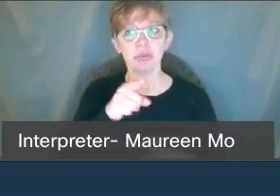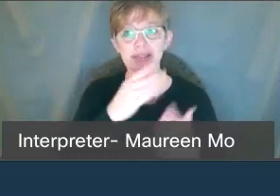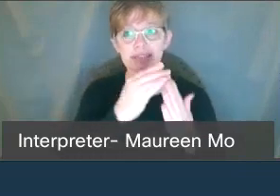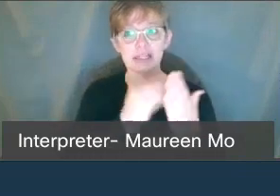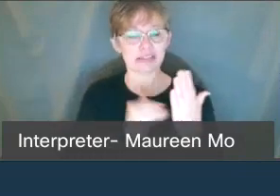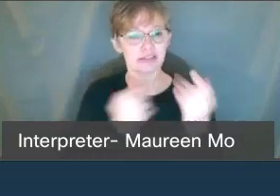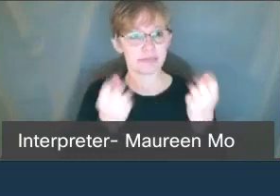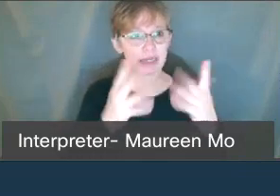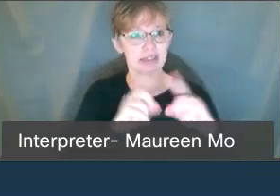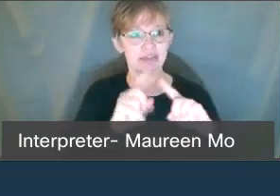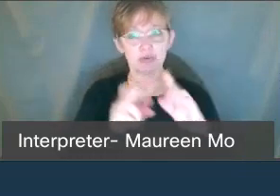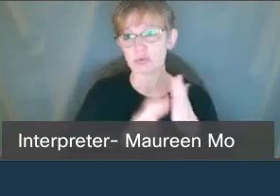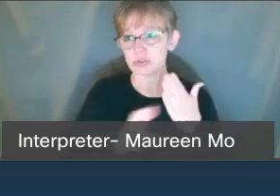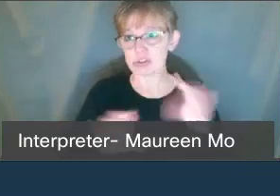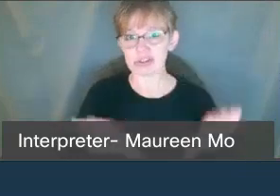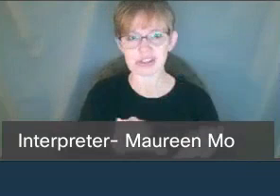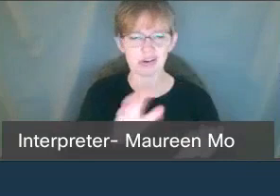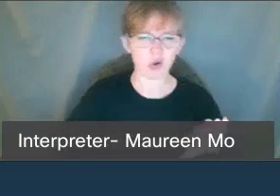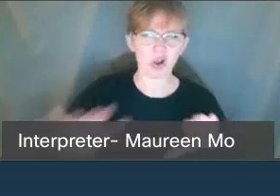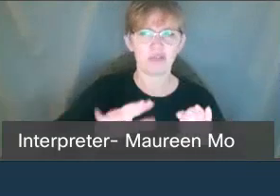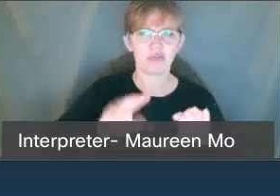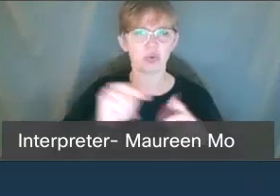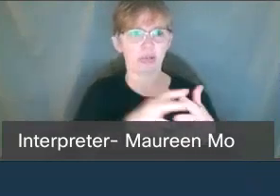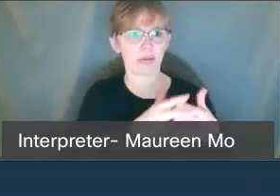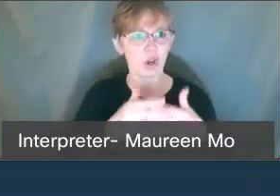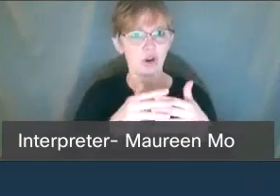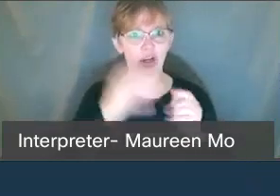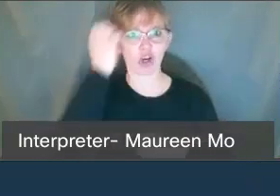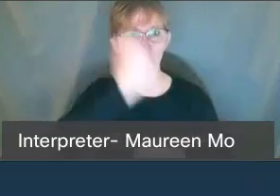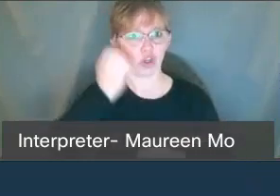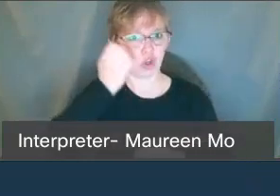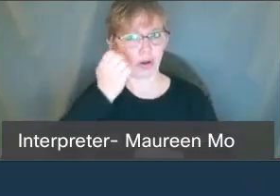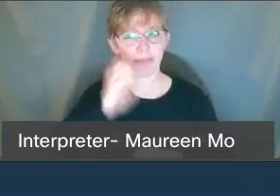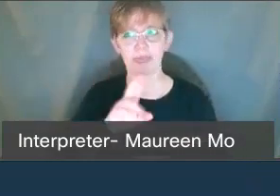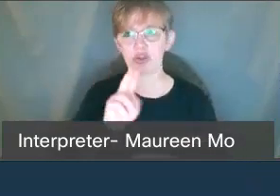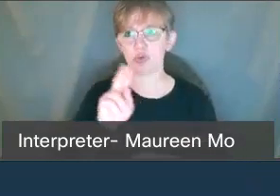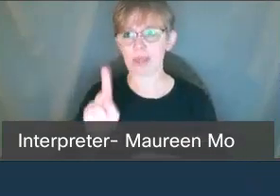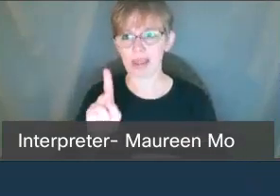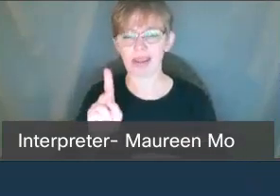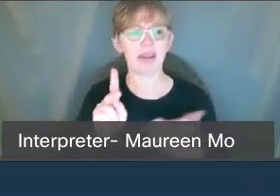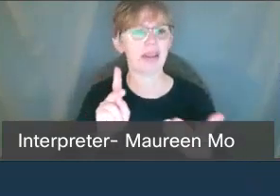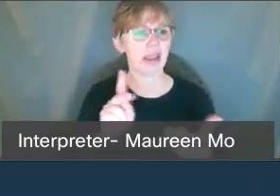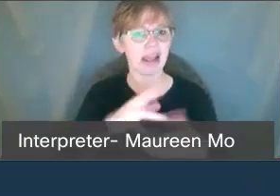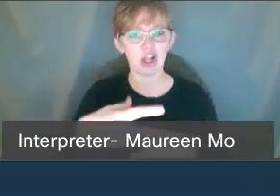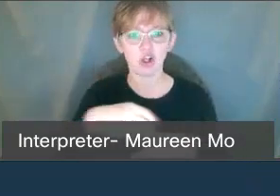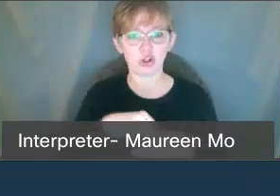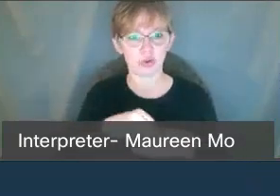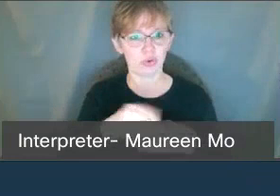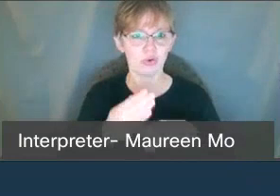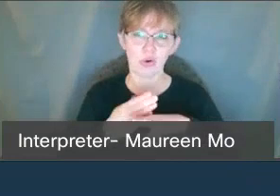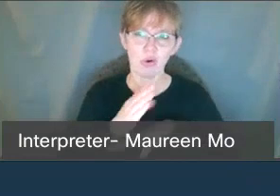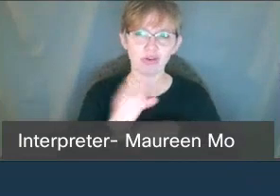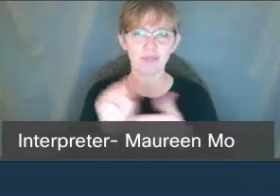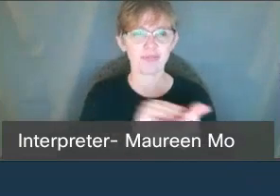studies done all over North America, all over Europe and the UK, and quite literally include over millions